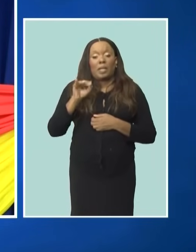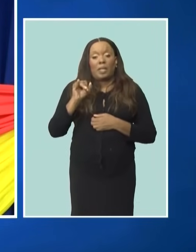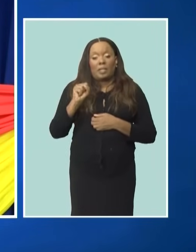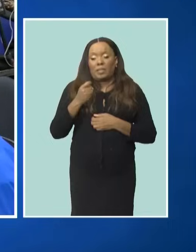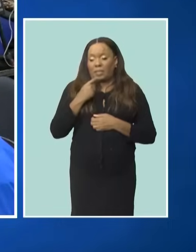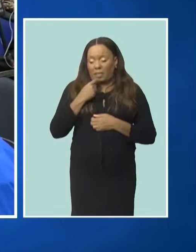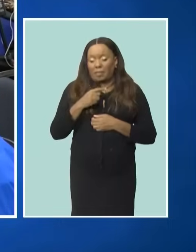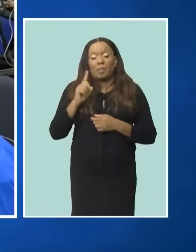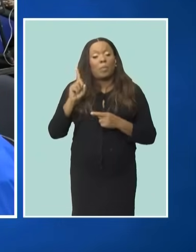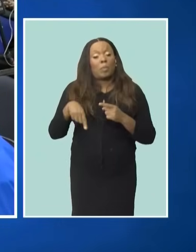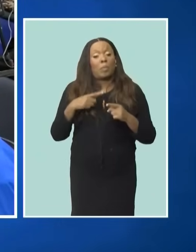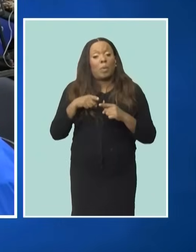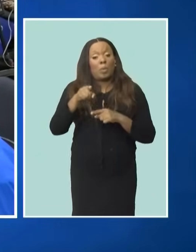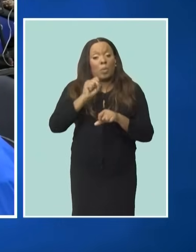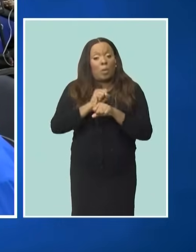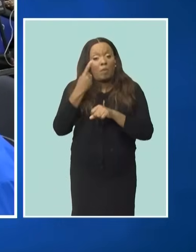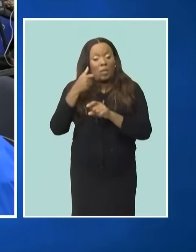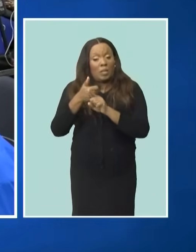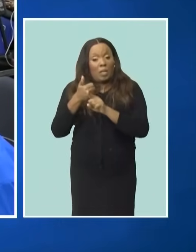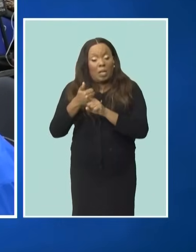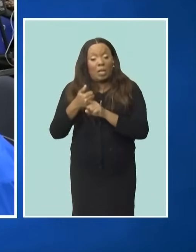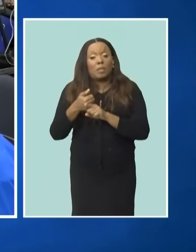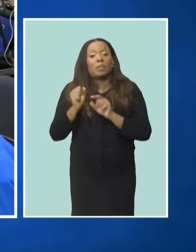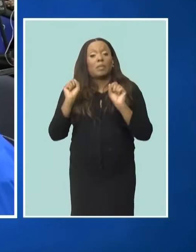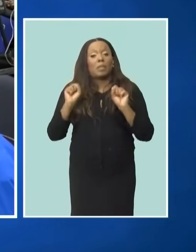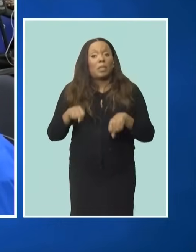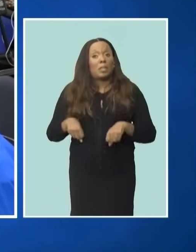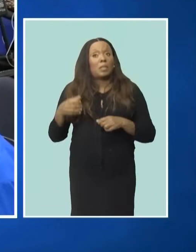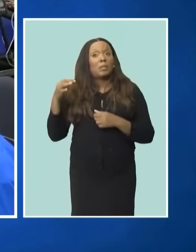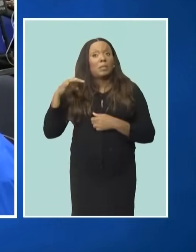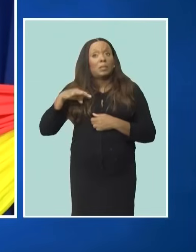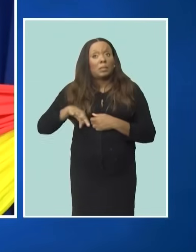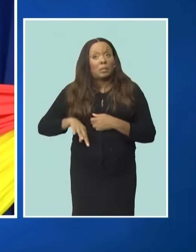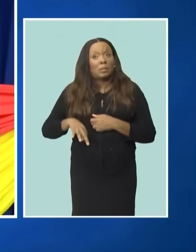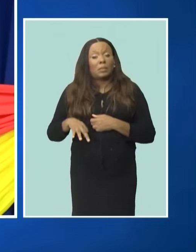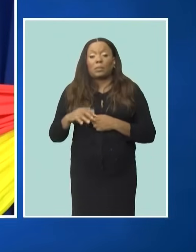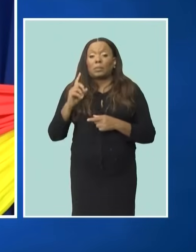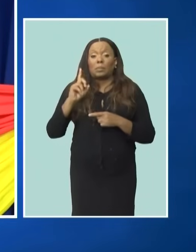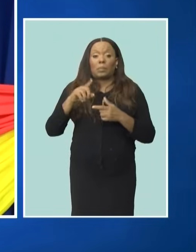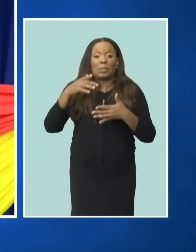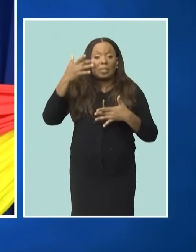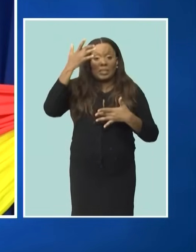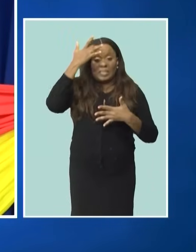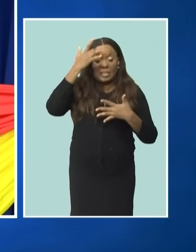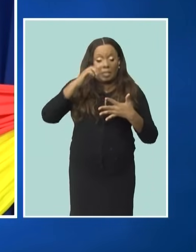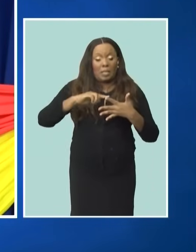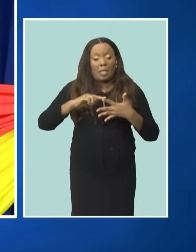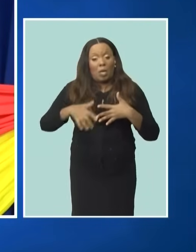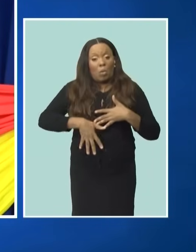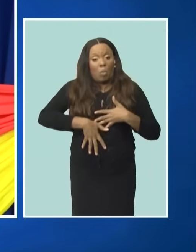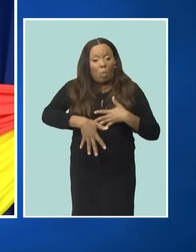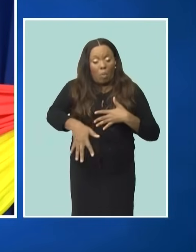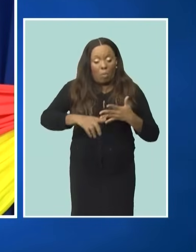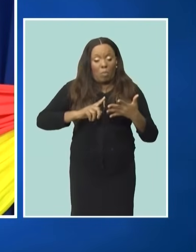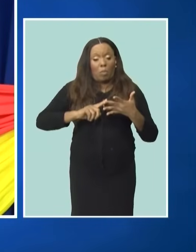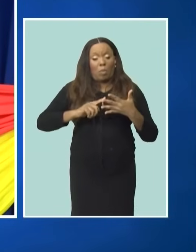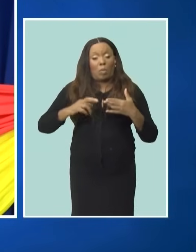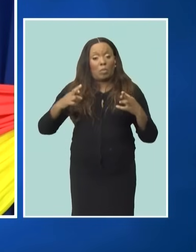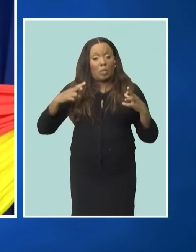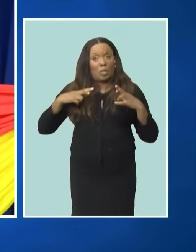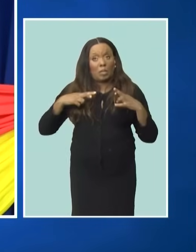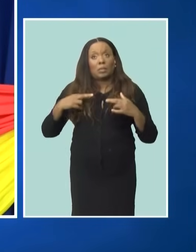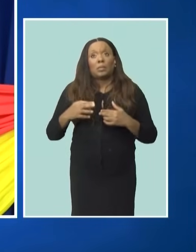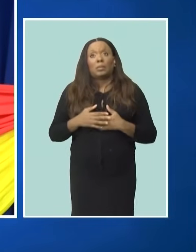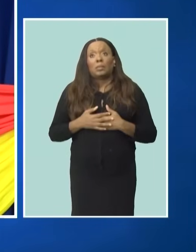self-employed people stand to benefit making contributions to the scheme in times of illness, maternity, or retirement. When income